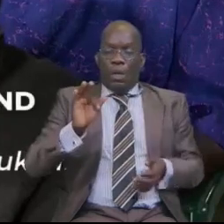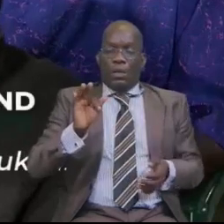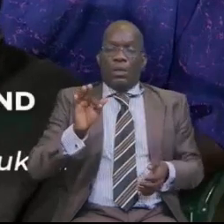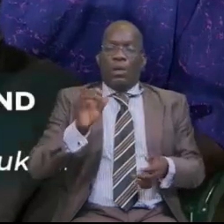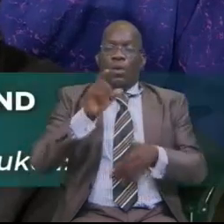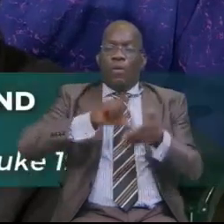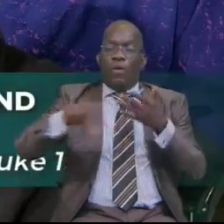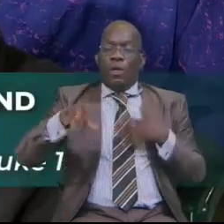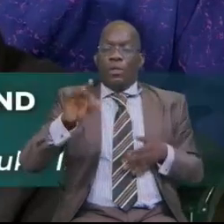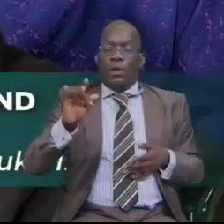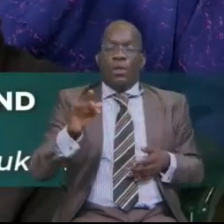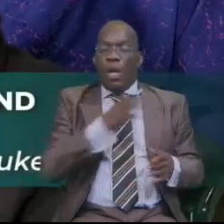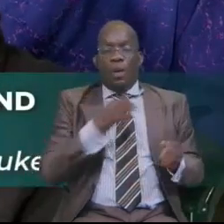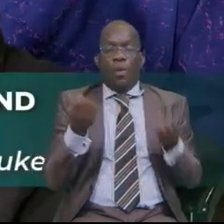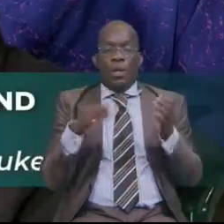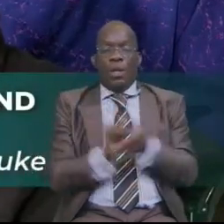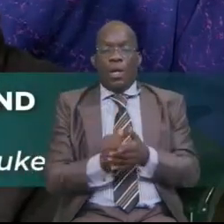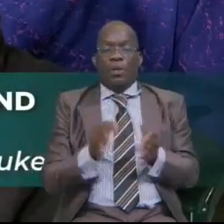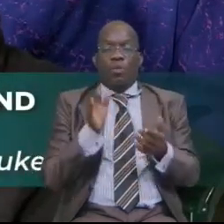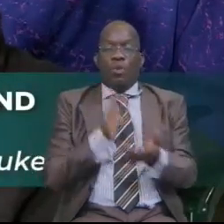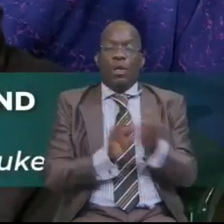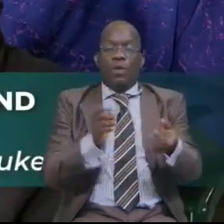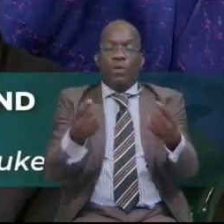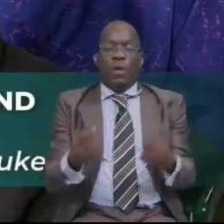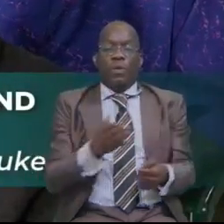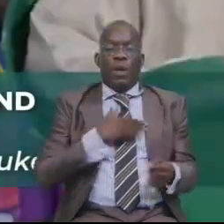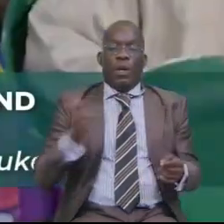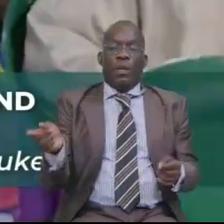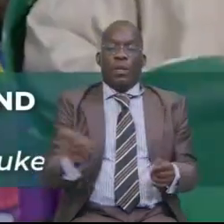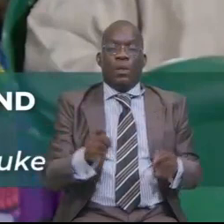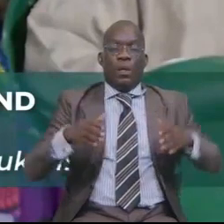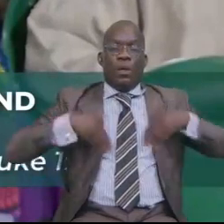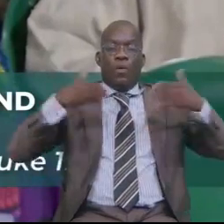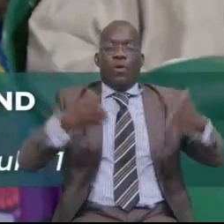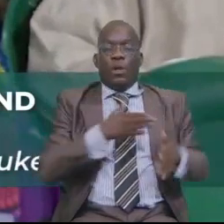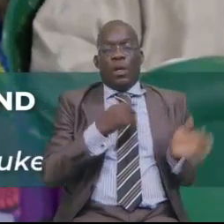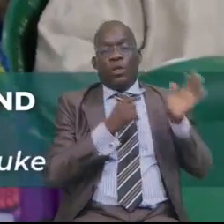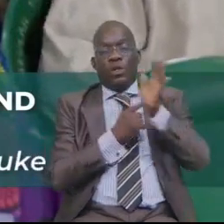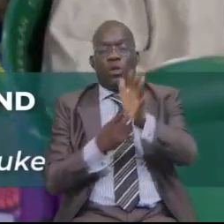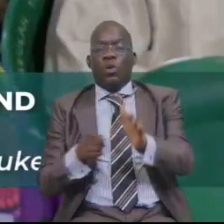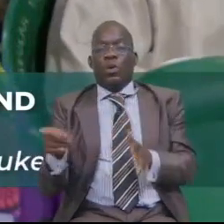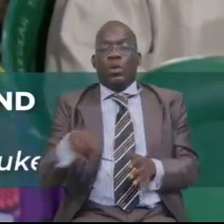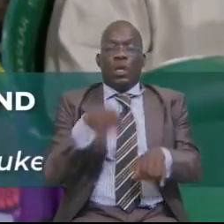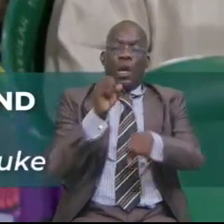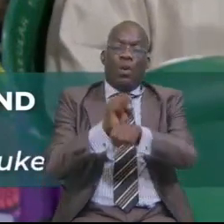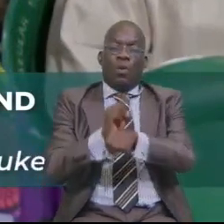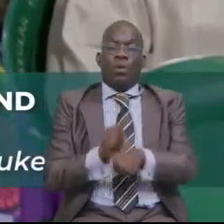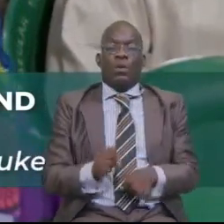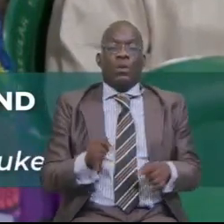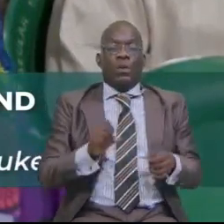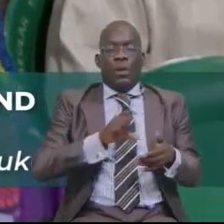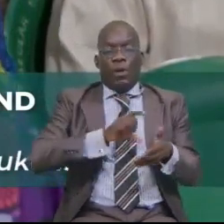And many that believed came, and they confessed and they showed their deeds. Look at verse 19.